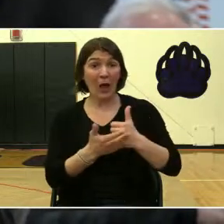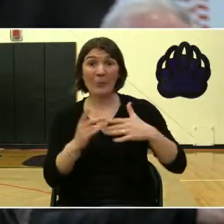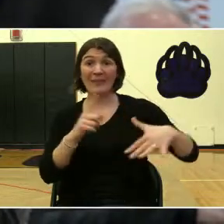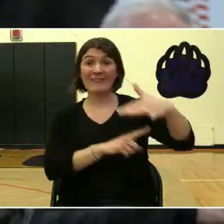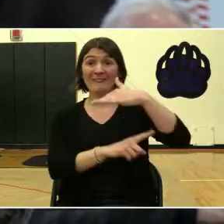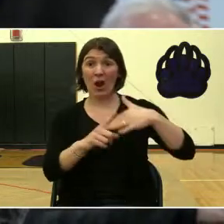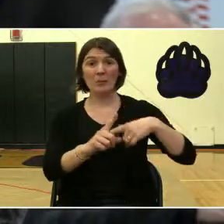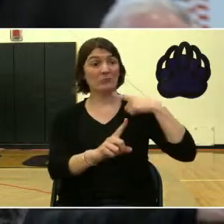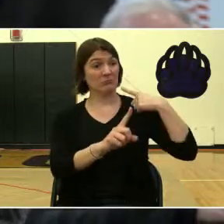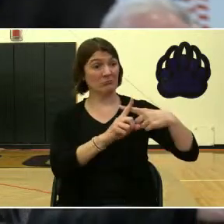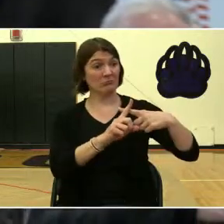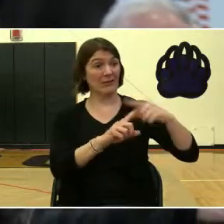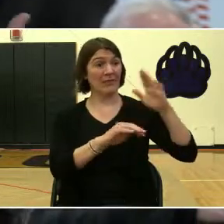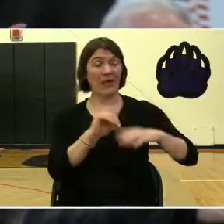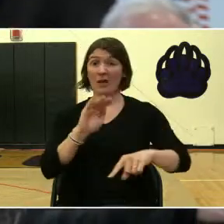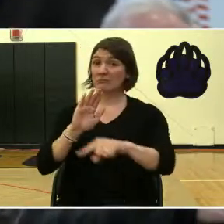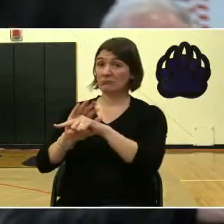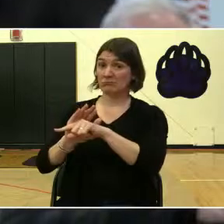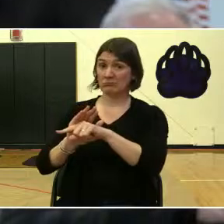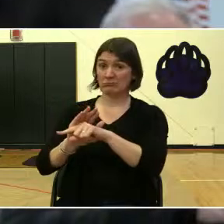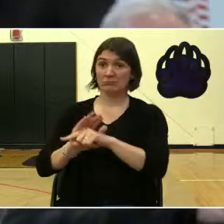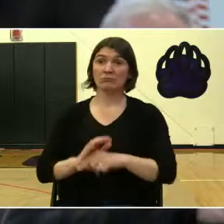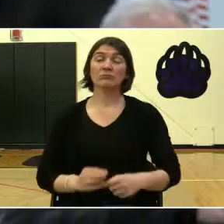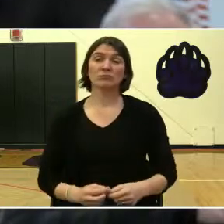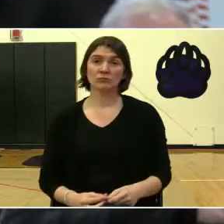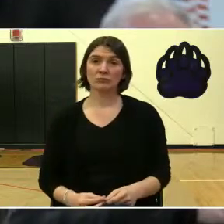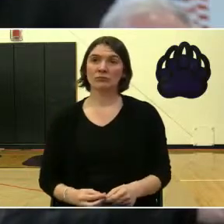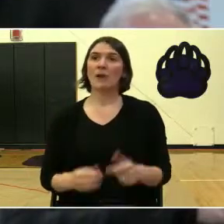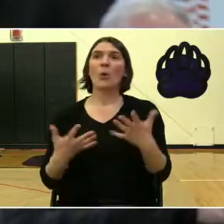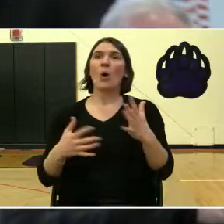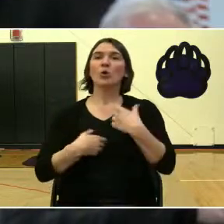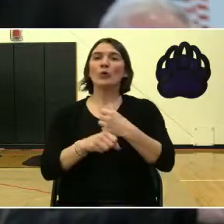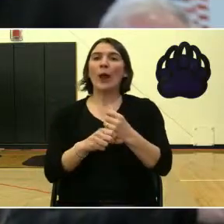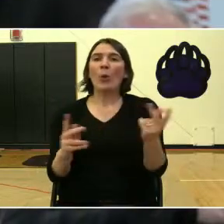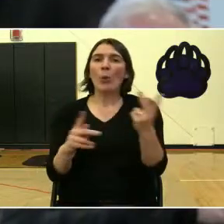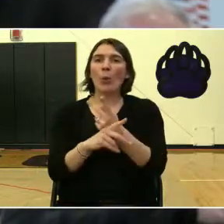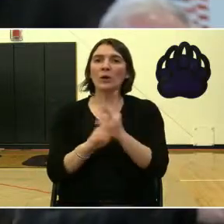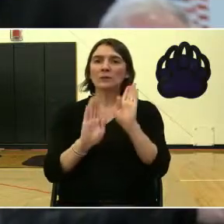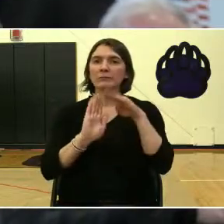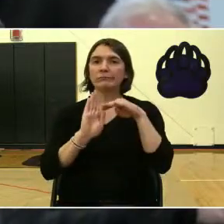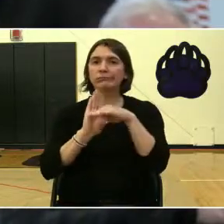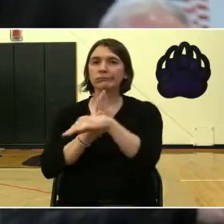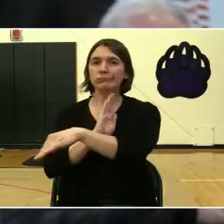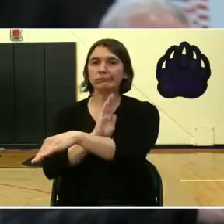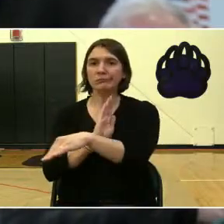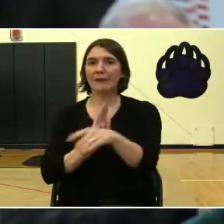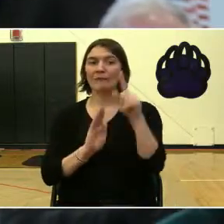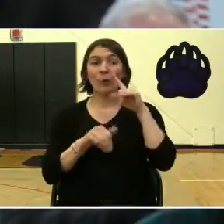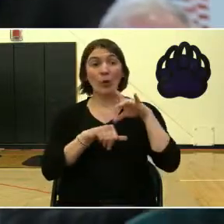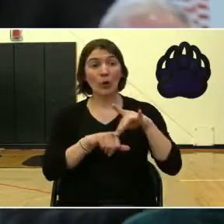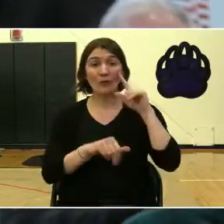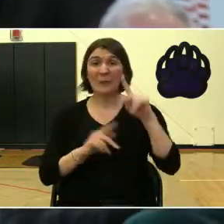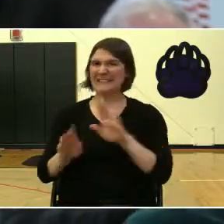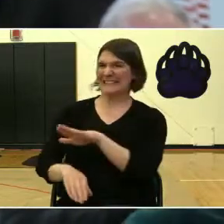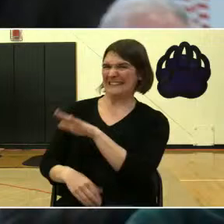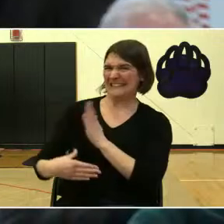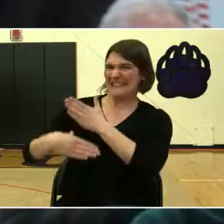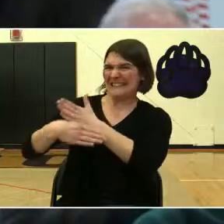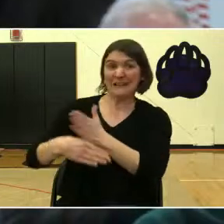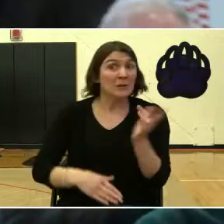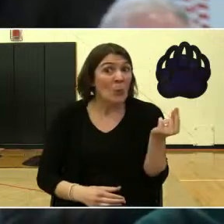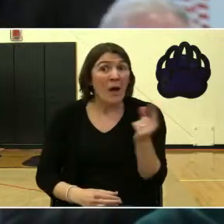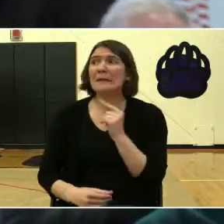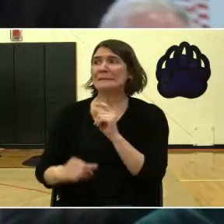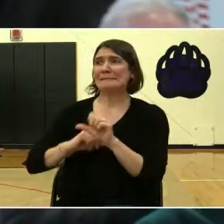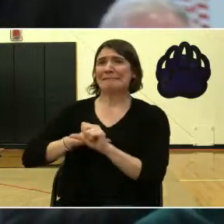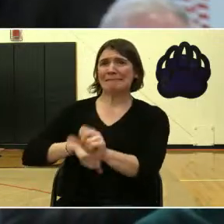rather than um uh create a worsening um climate change I would Zeke zek